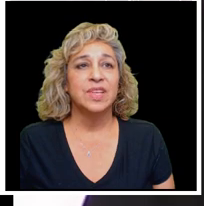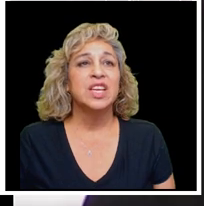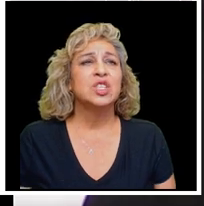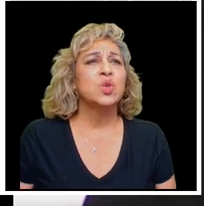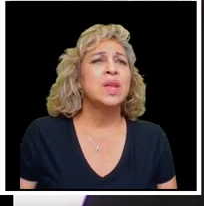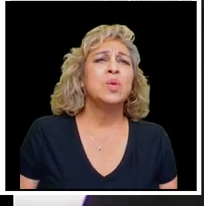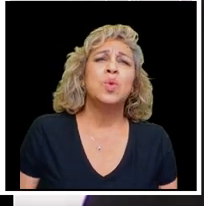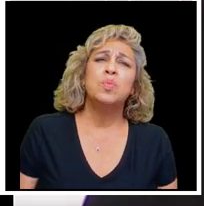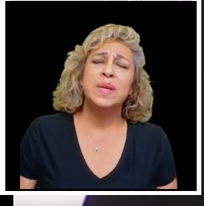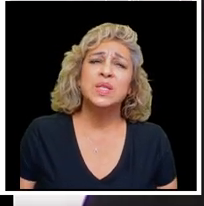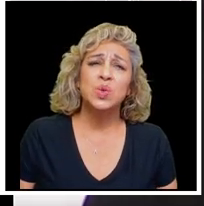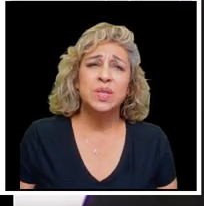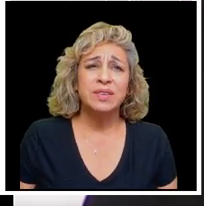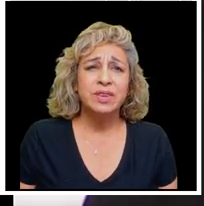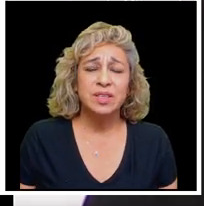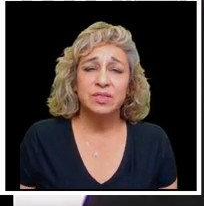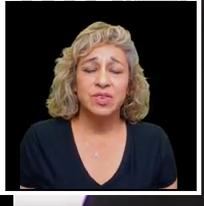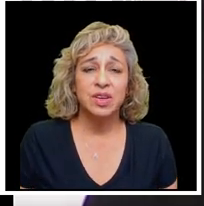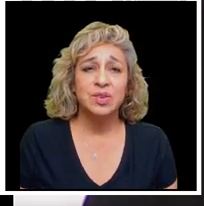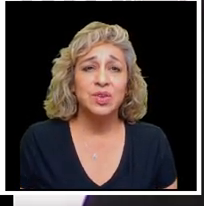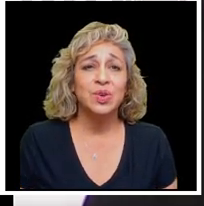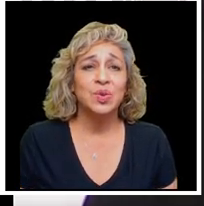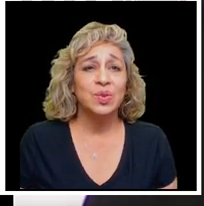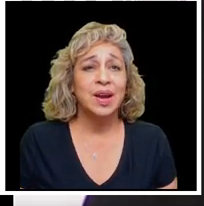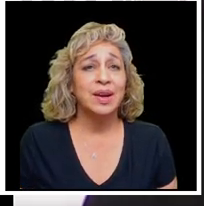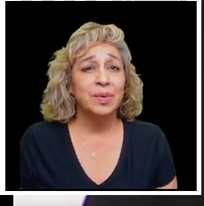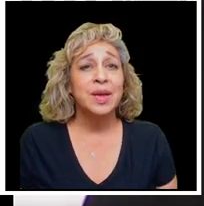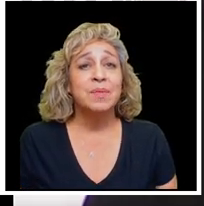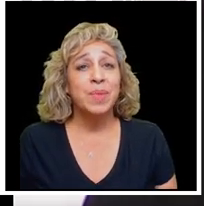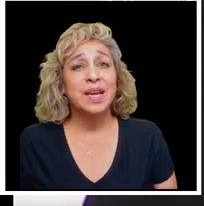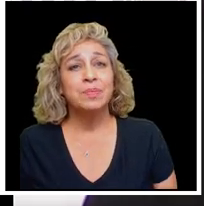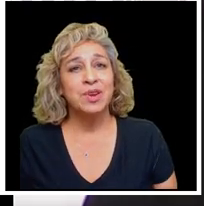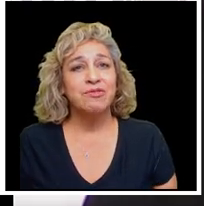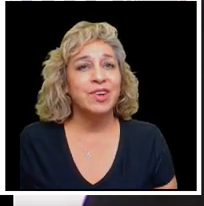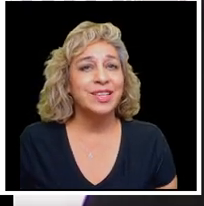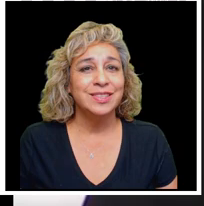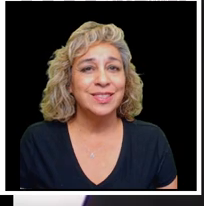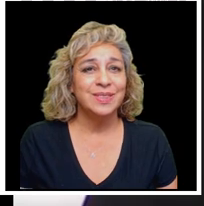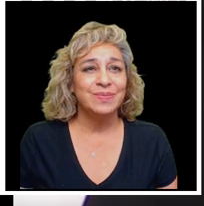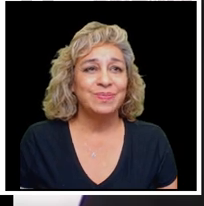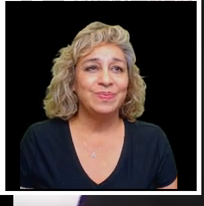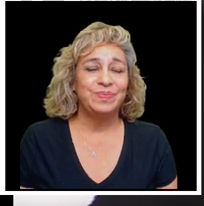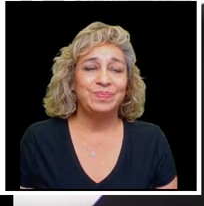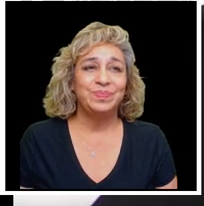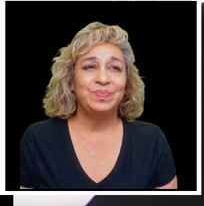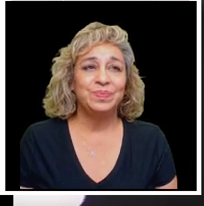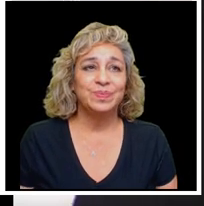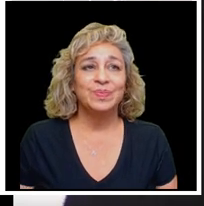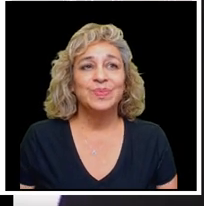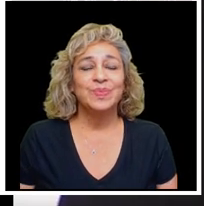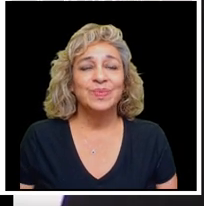so that it won't be so difficult for you to pick up your funds